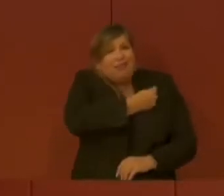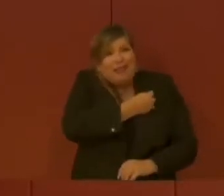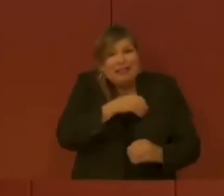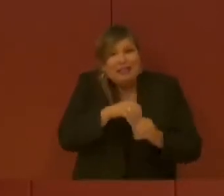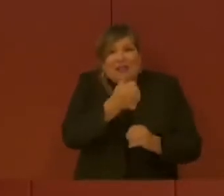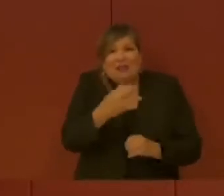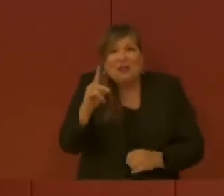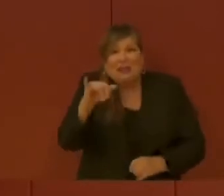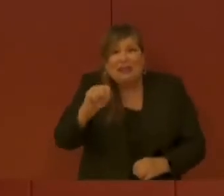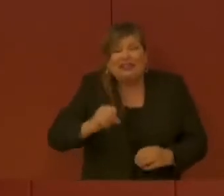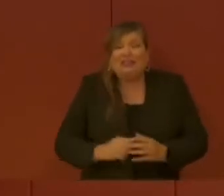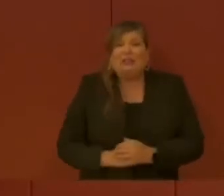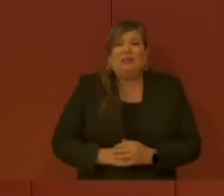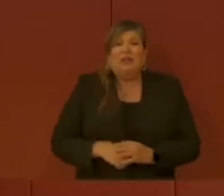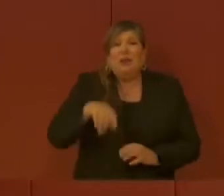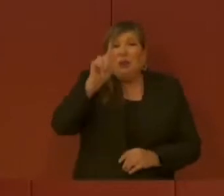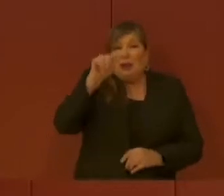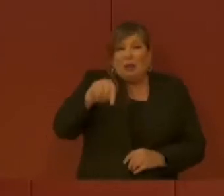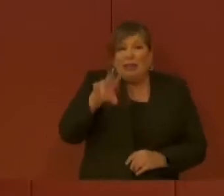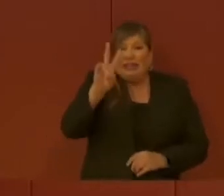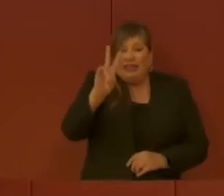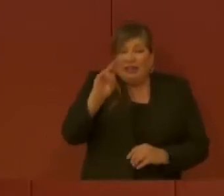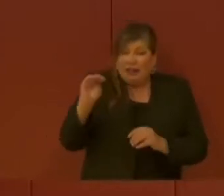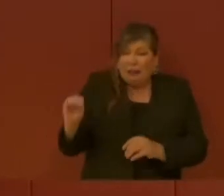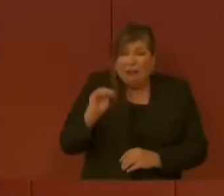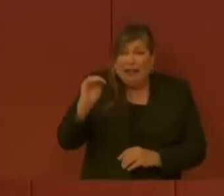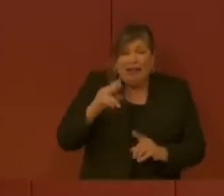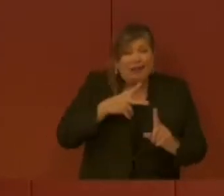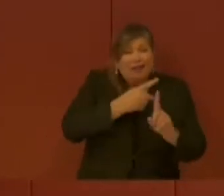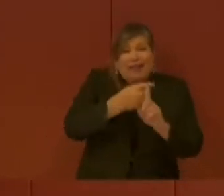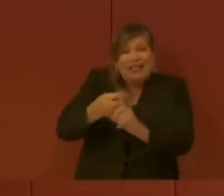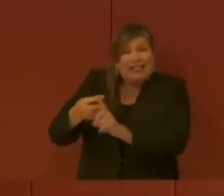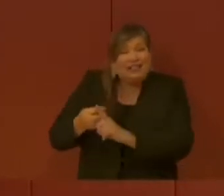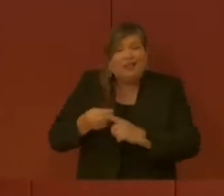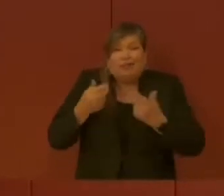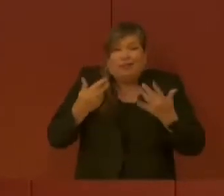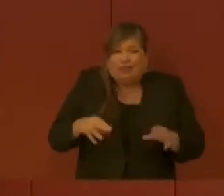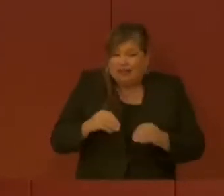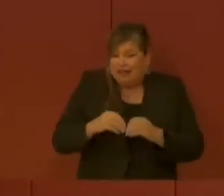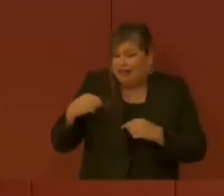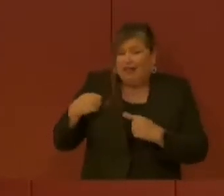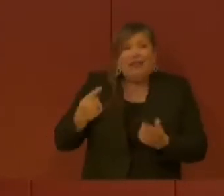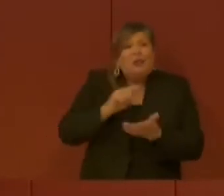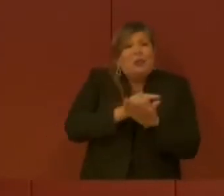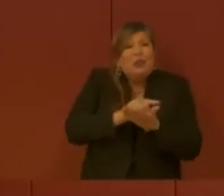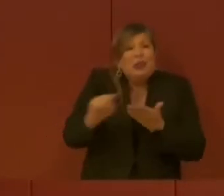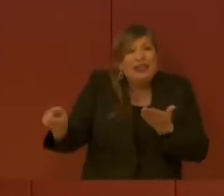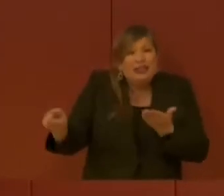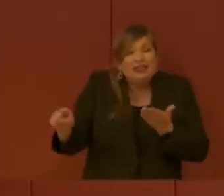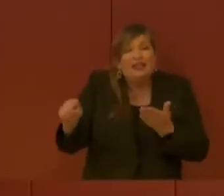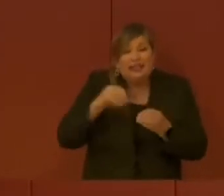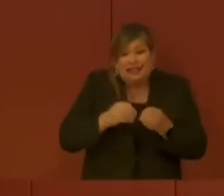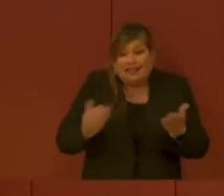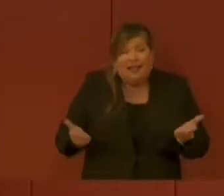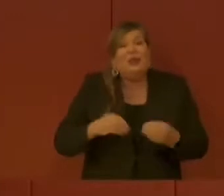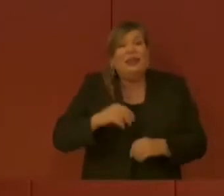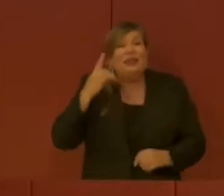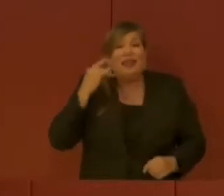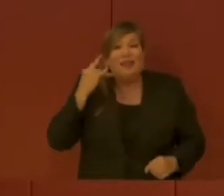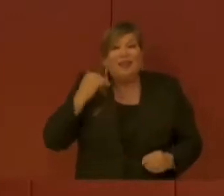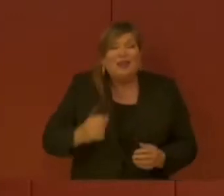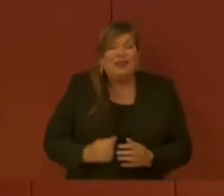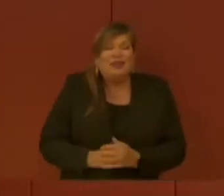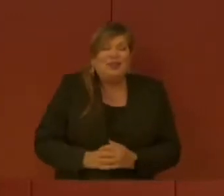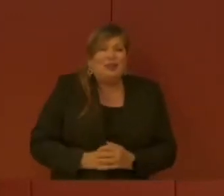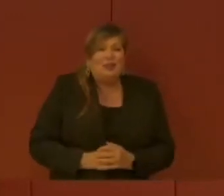1.7 million vaccines have been administered just in the last 7 days in the state of California.